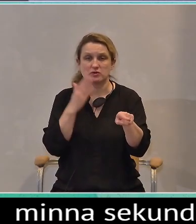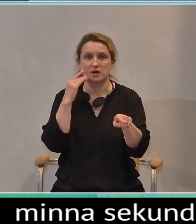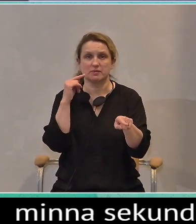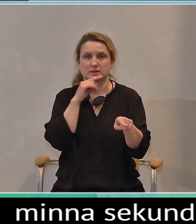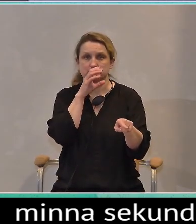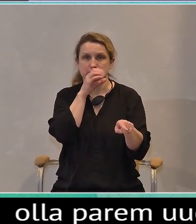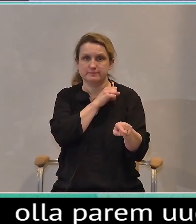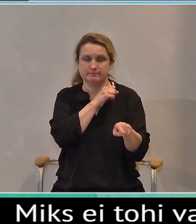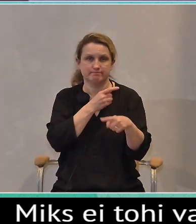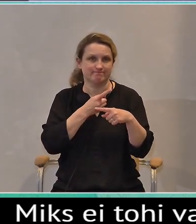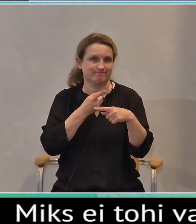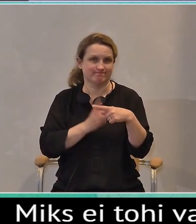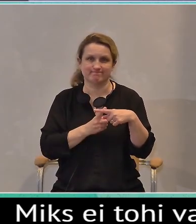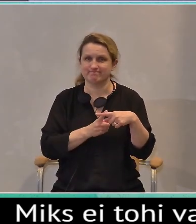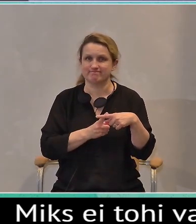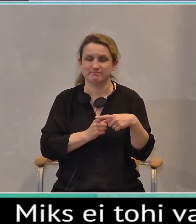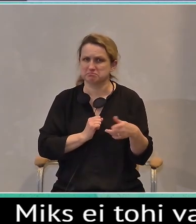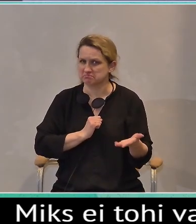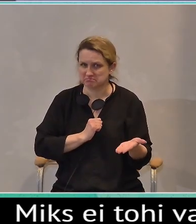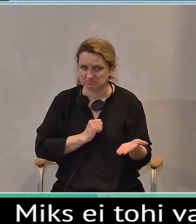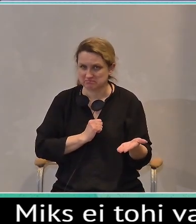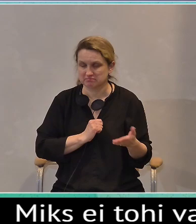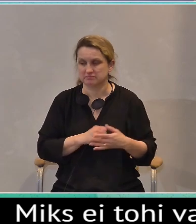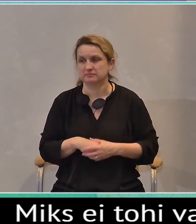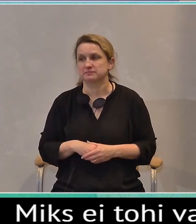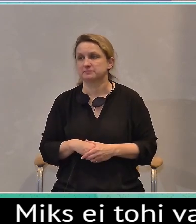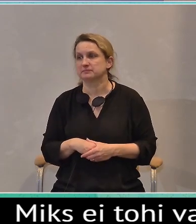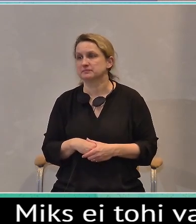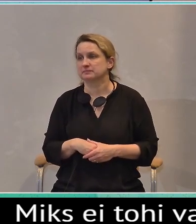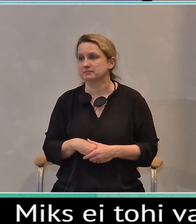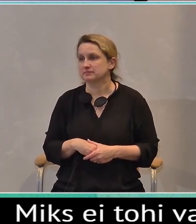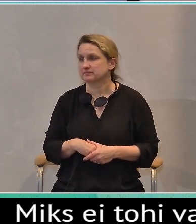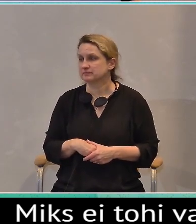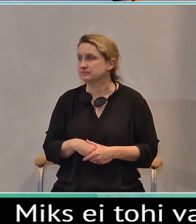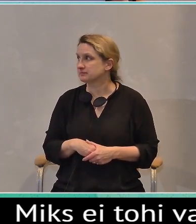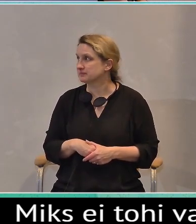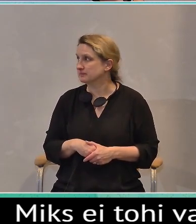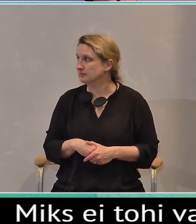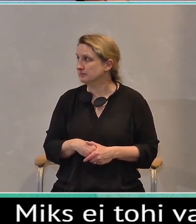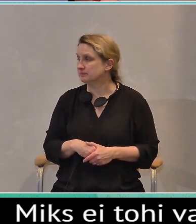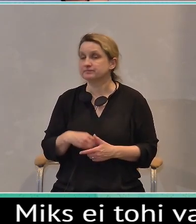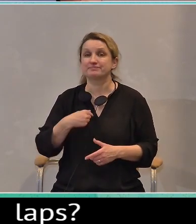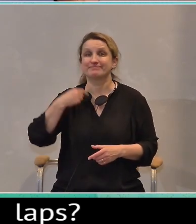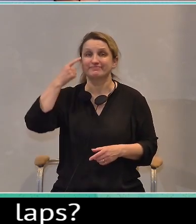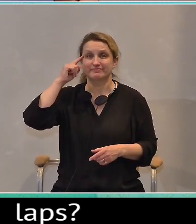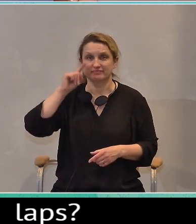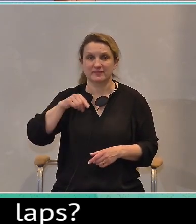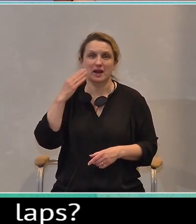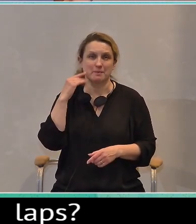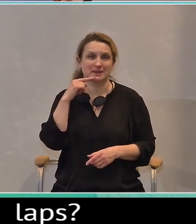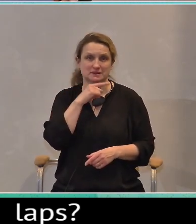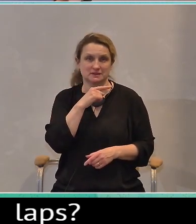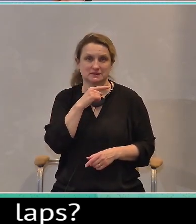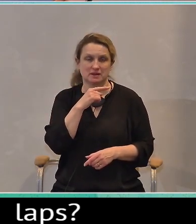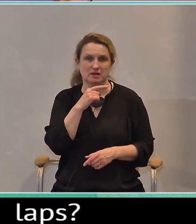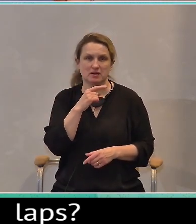stay silent or whisper when there's a child with a rare disease in the family? Ma tean, et iga vanem kogeb